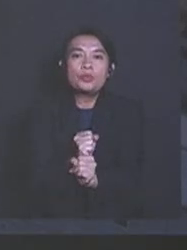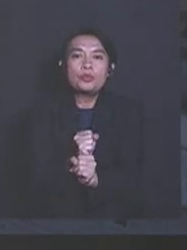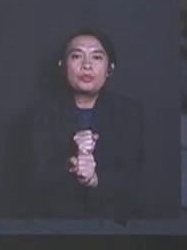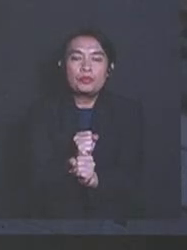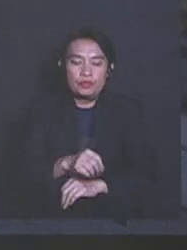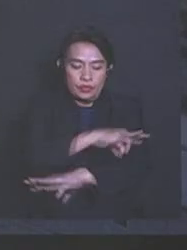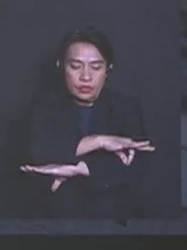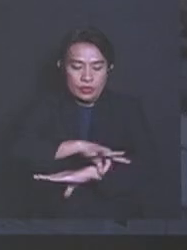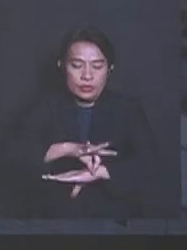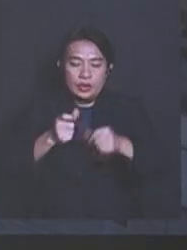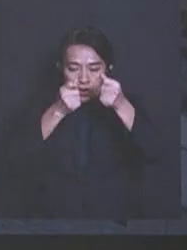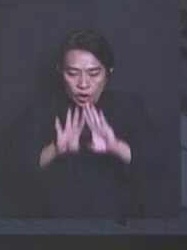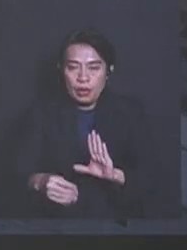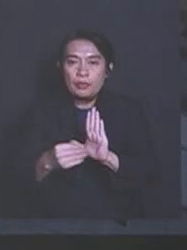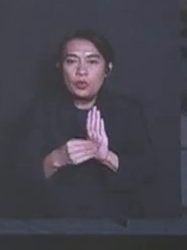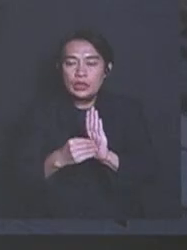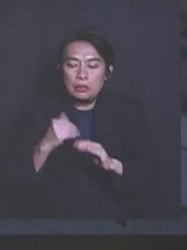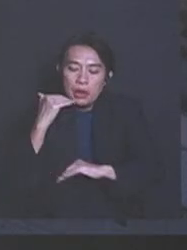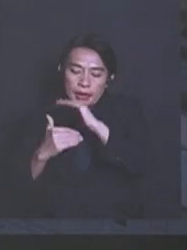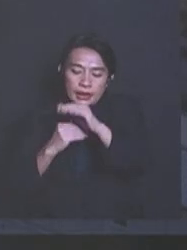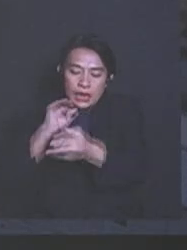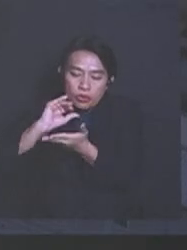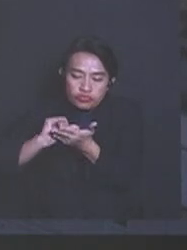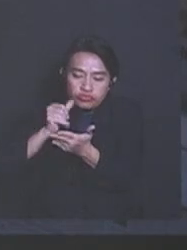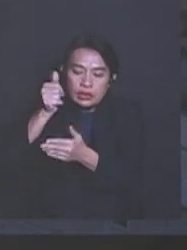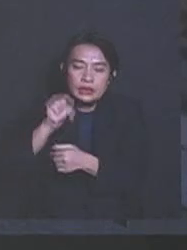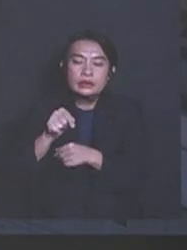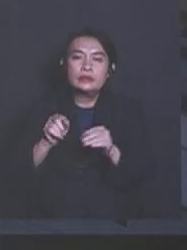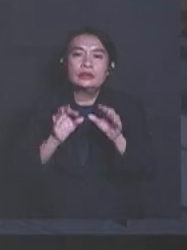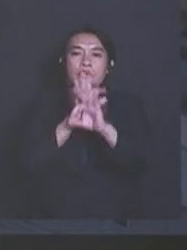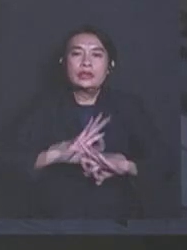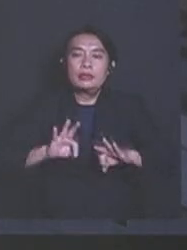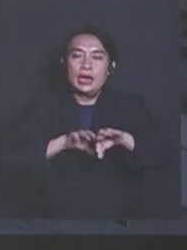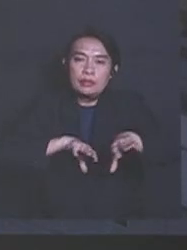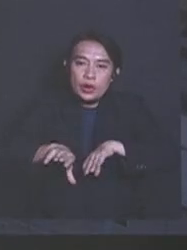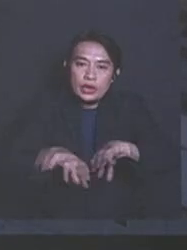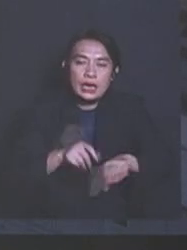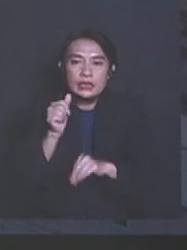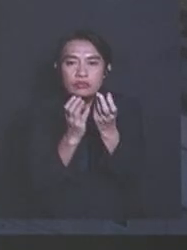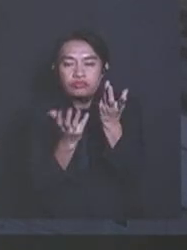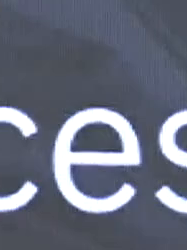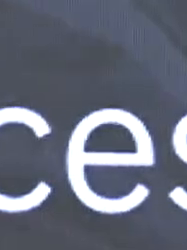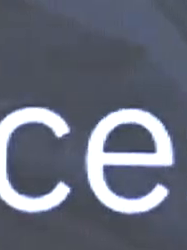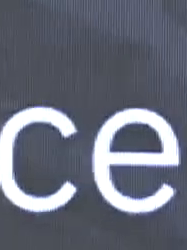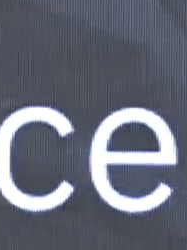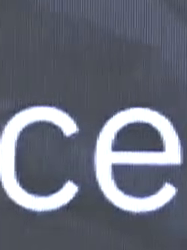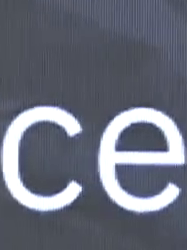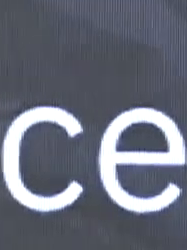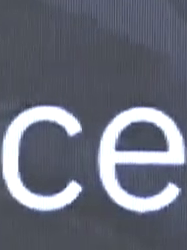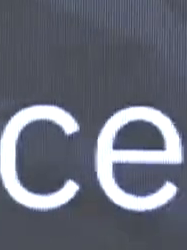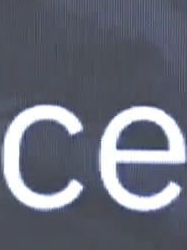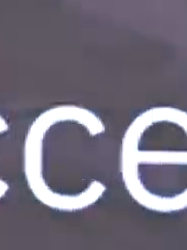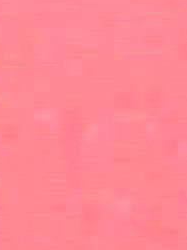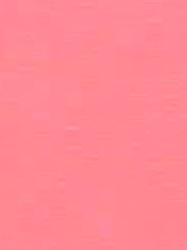for better governance, we design for better productivity, and we design for better accessibility. Thank you so much.